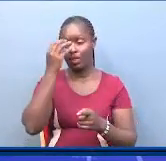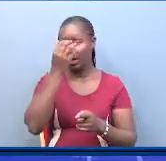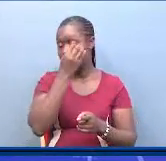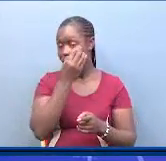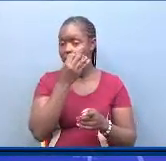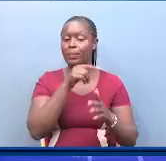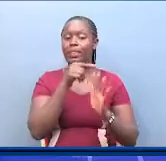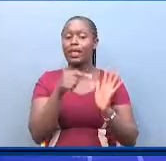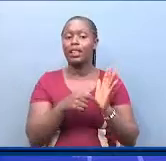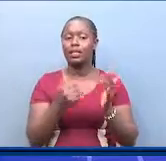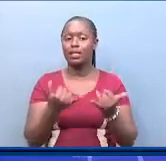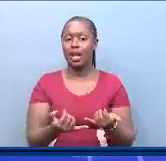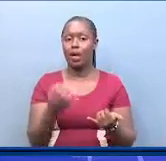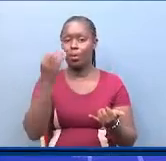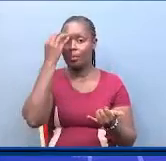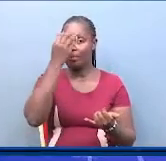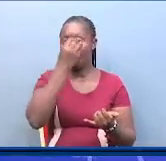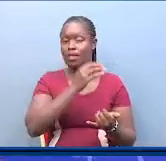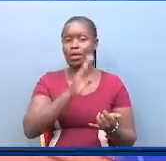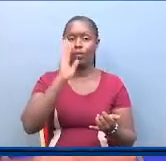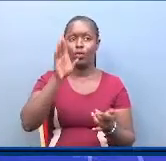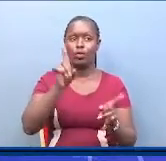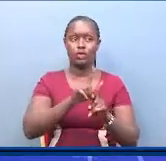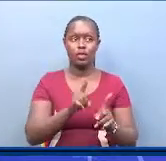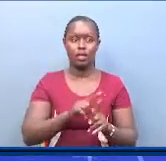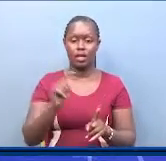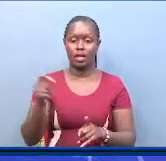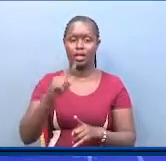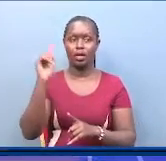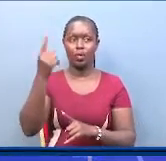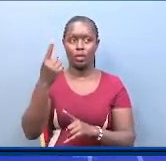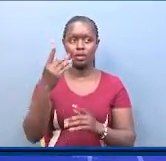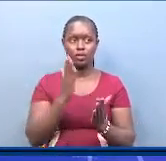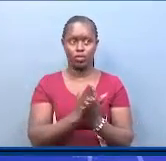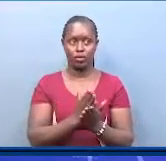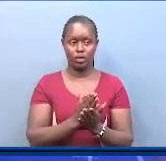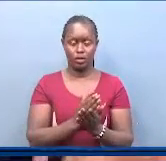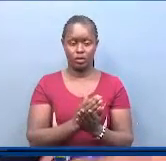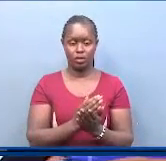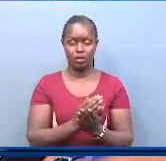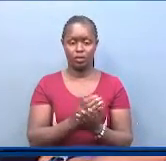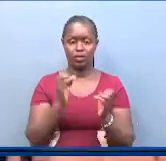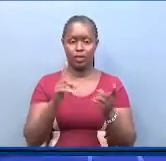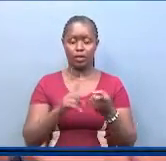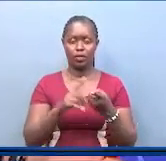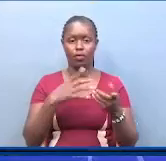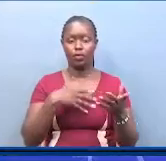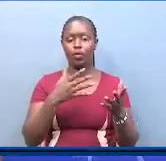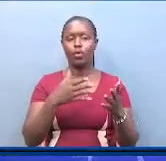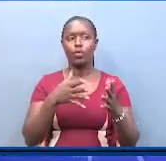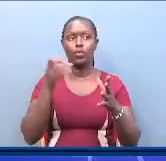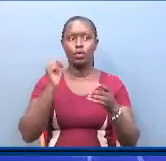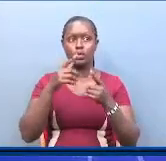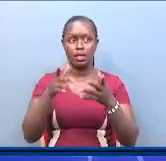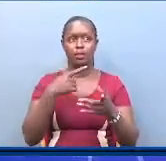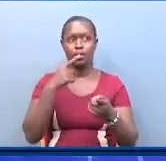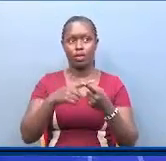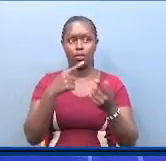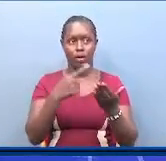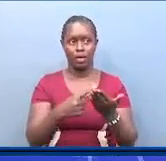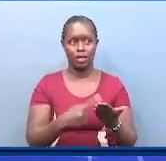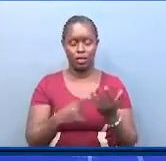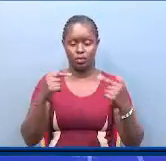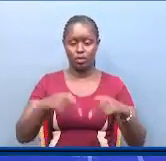know... Martha Karua would have also been in Kenya Kwanza anyway. If she ended up there, I'm telling you what we are discussing